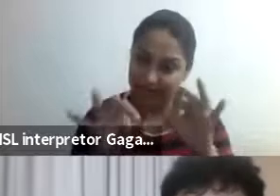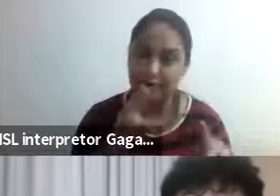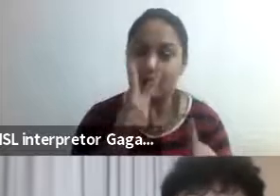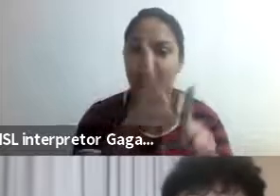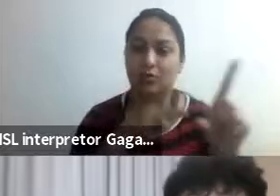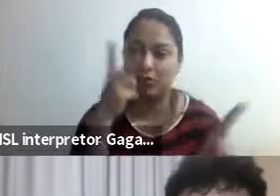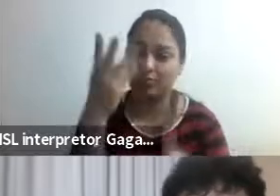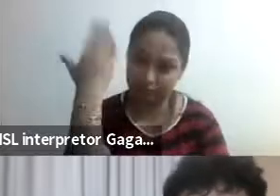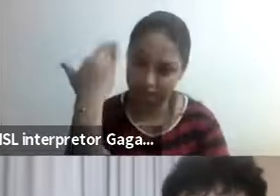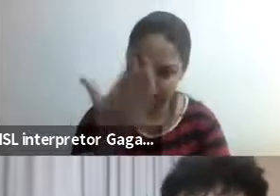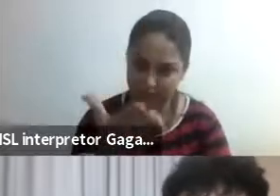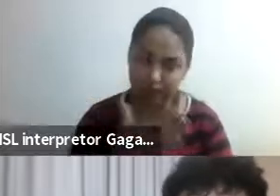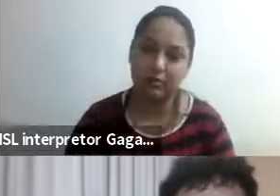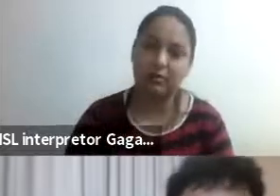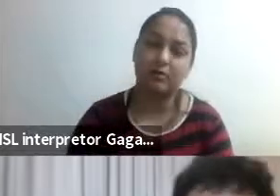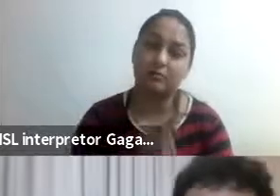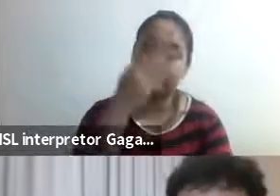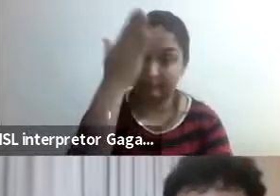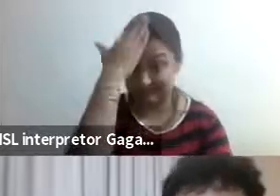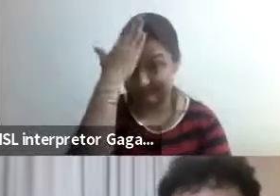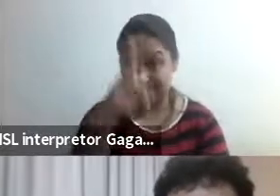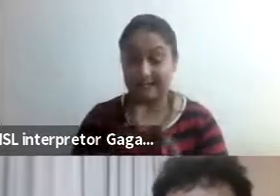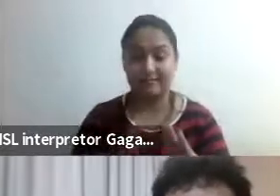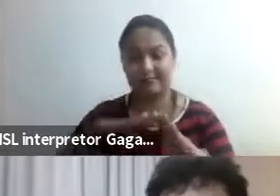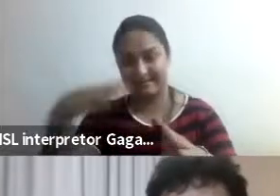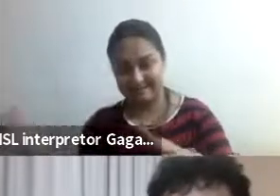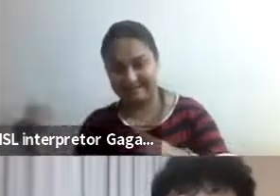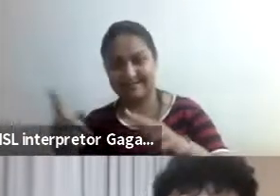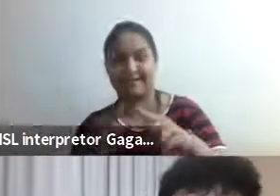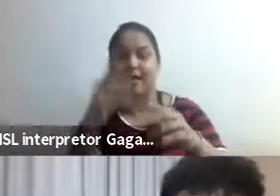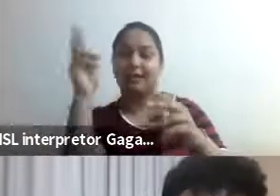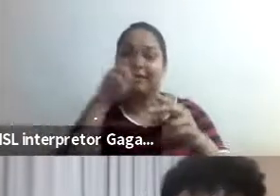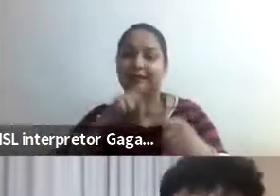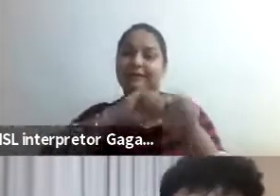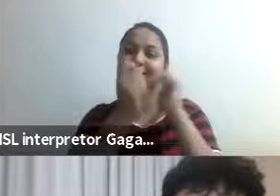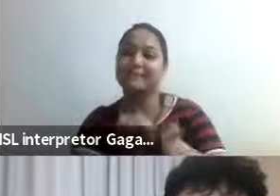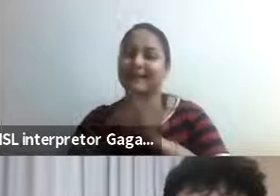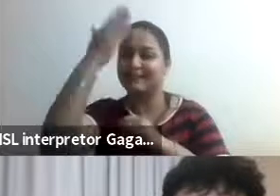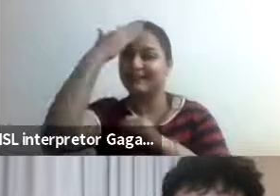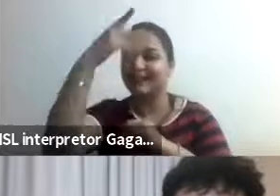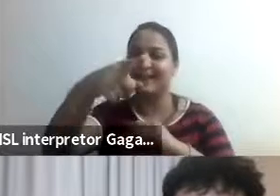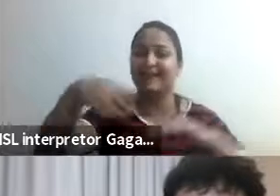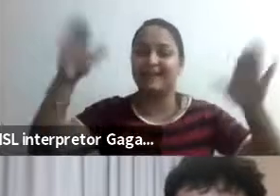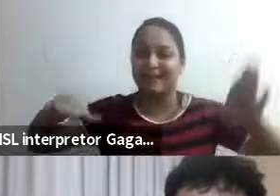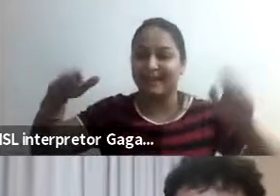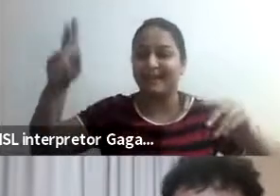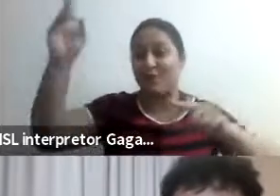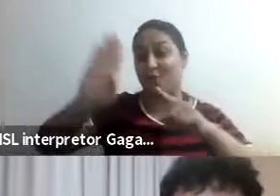ears, one that seems to be on top of its head and one on the right. And she has made it a singular